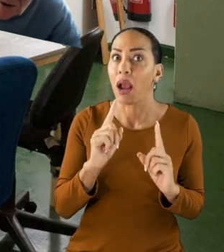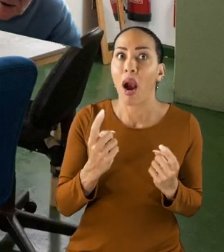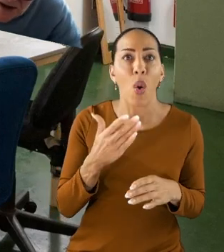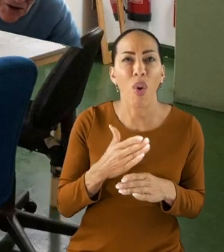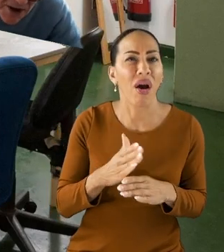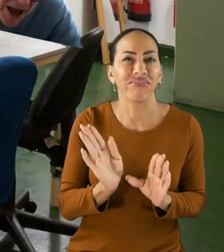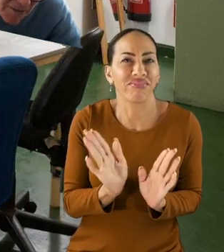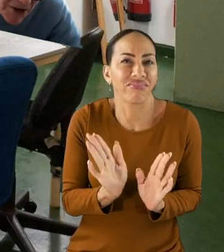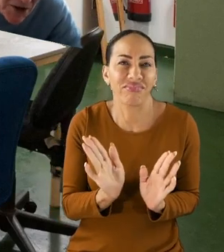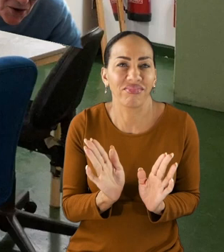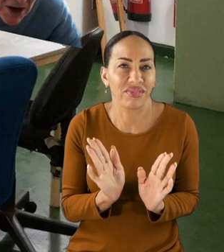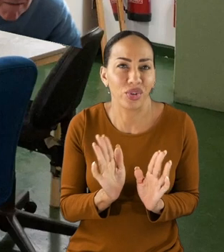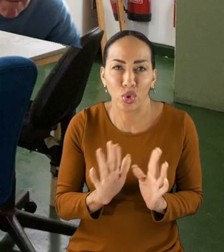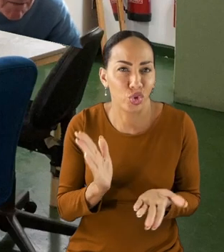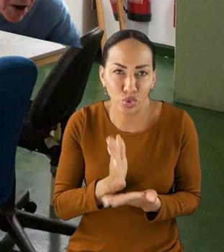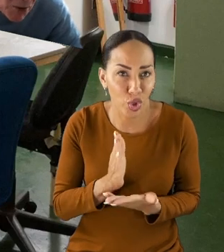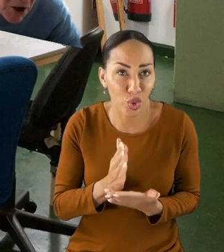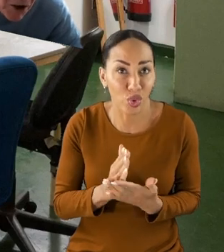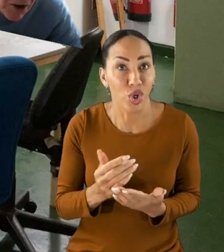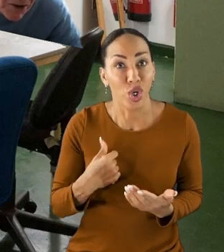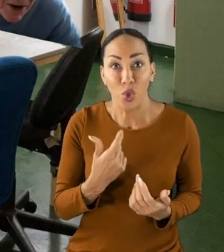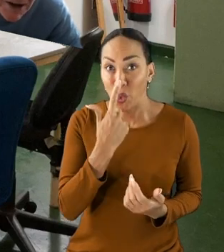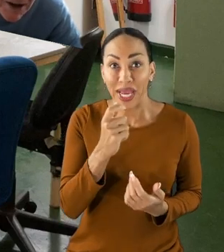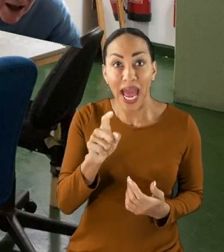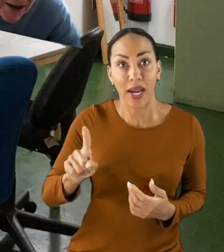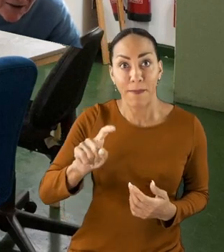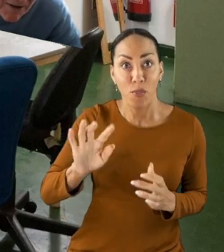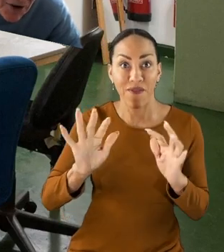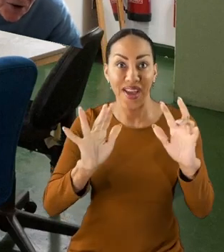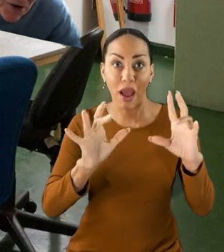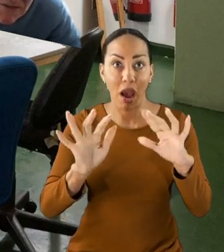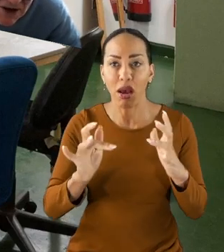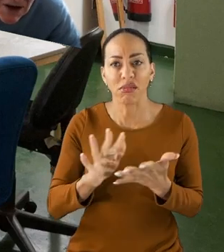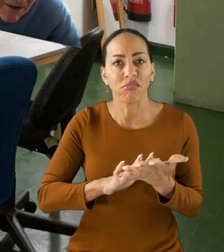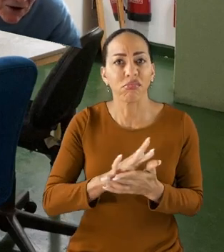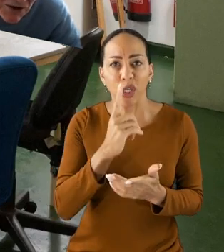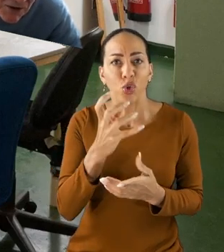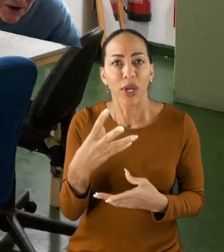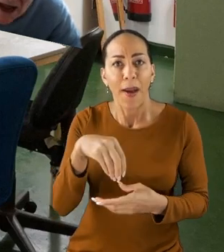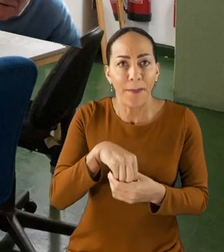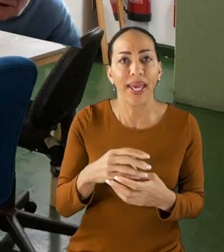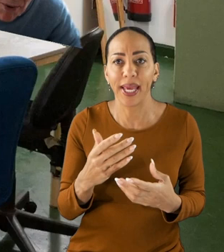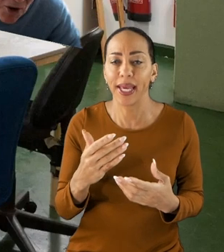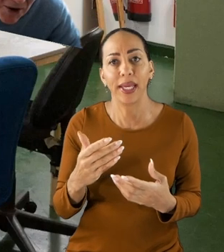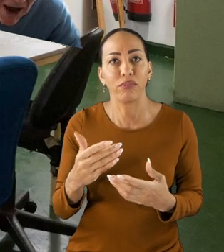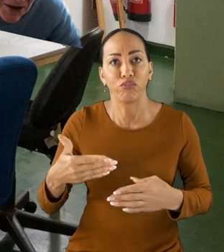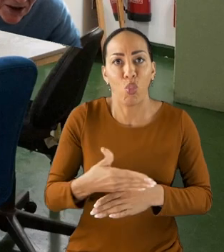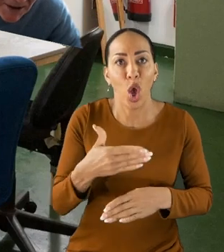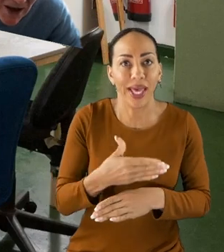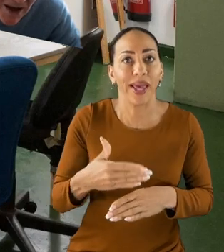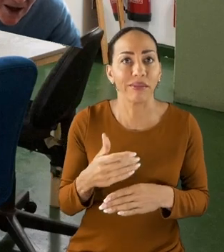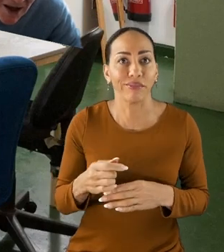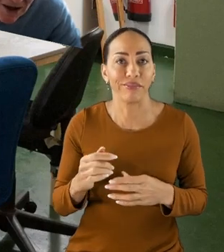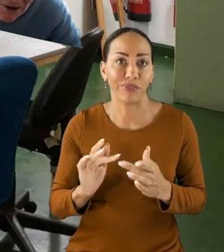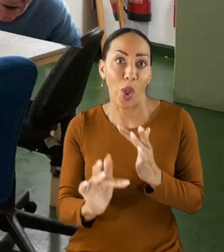physical or sensory impairment, you can be part of the world on the internet, and therefore you can have useful, gainful employment,